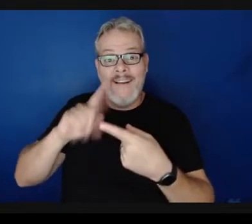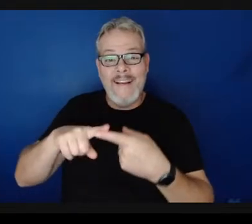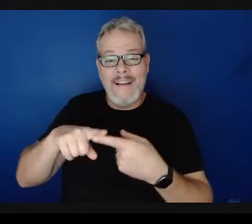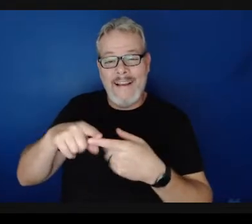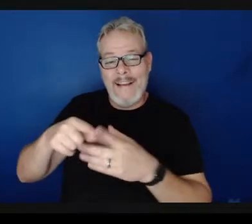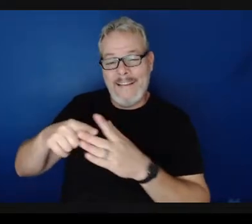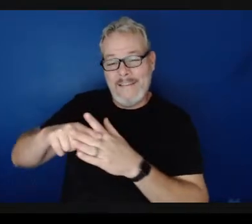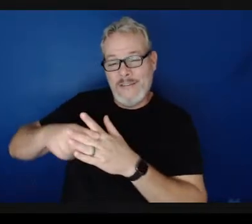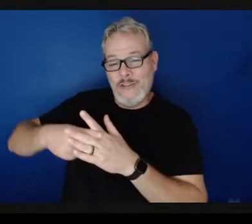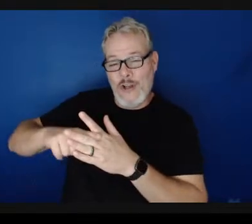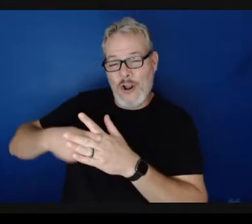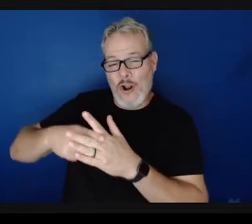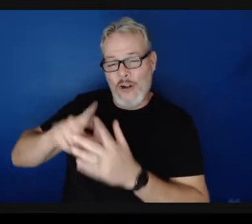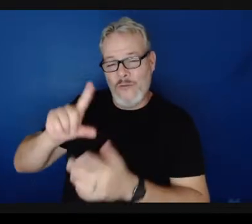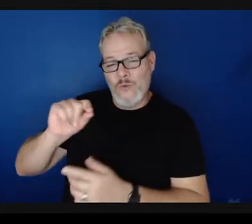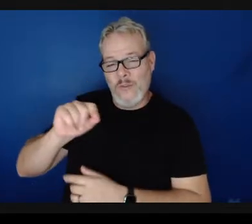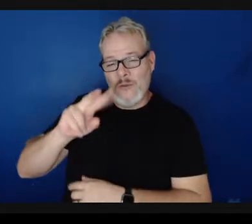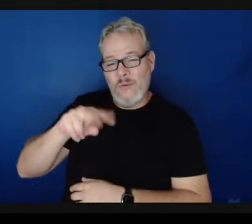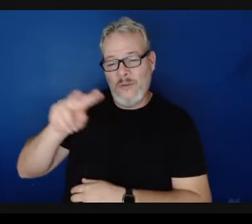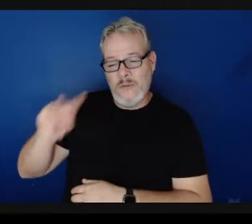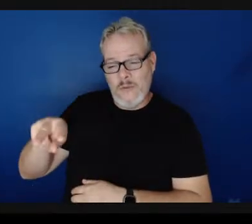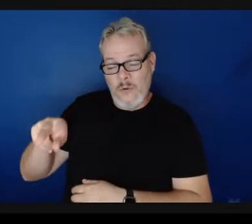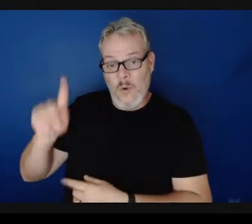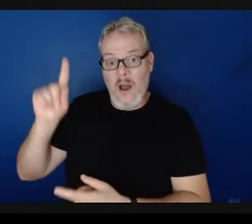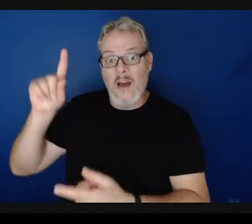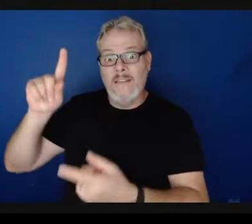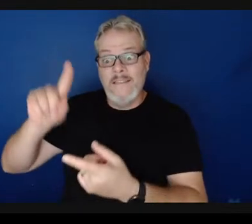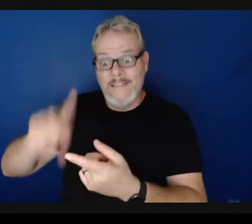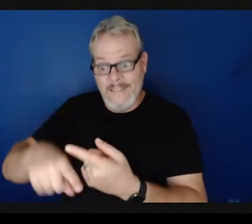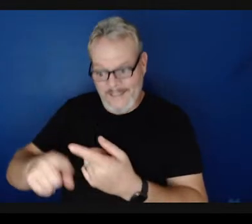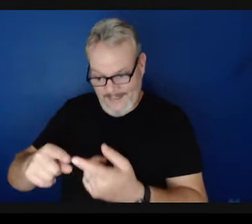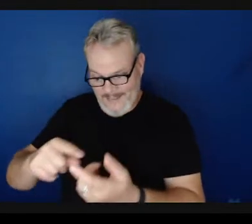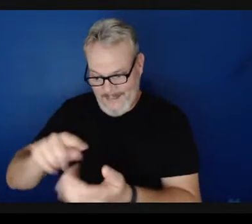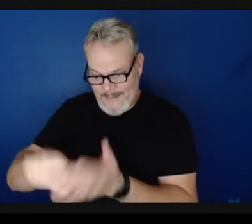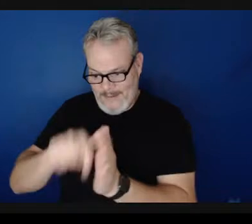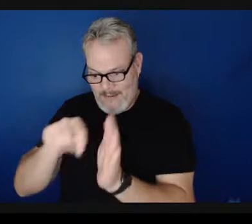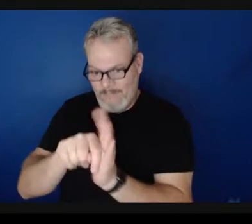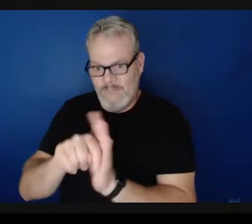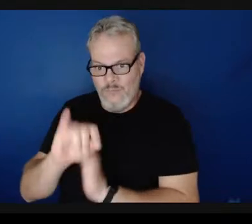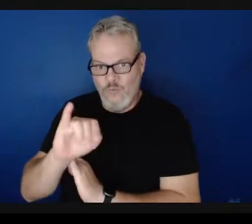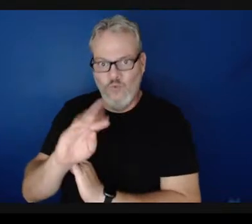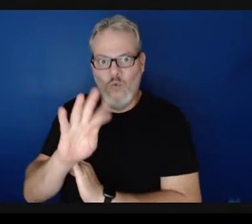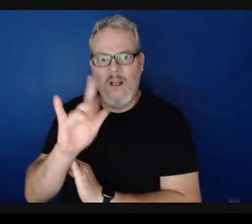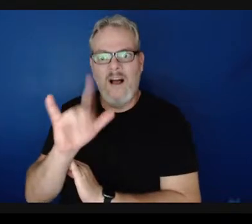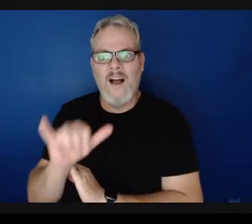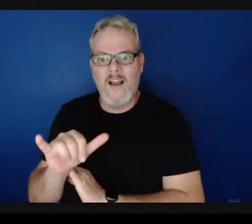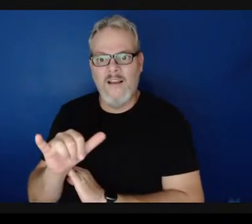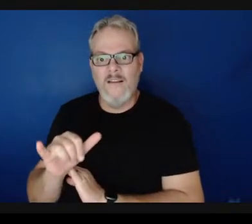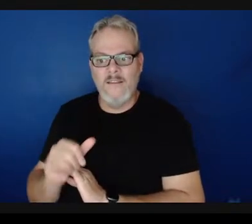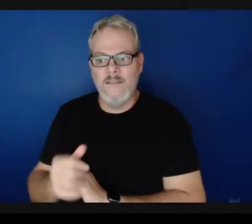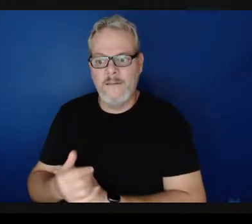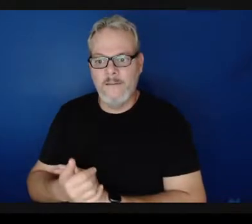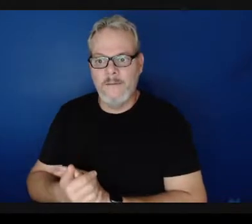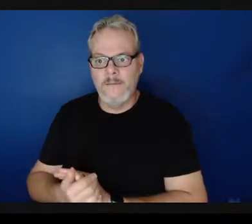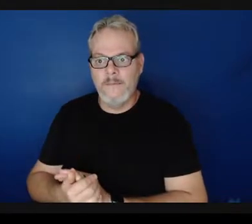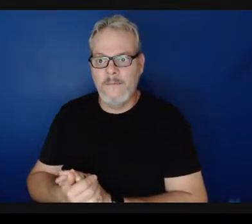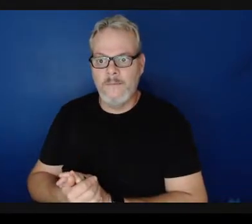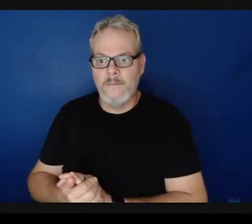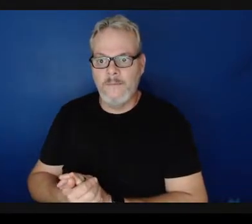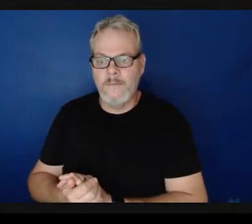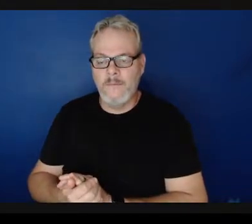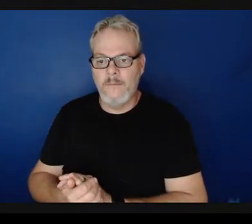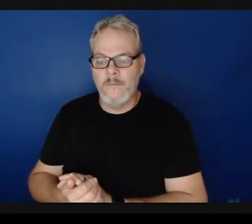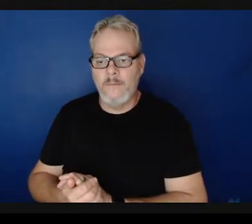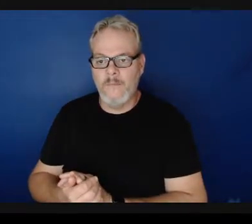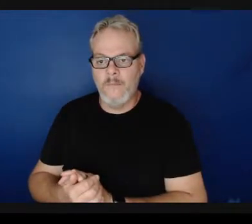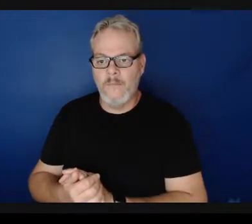in July, right? We're actually with a little bit of delay because it hit the earlier, the